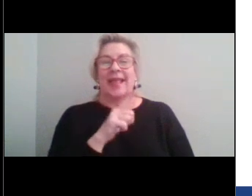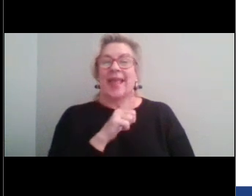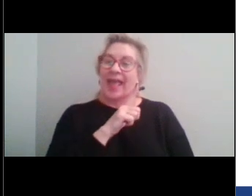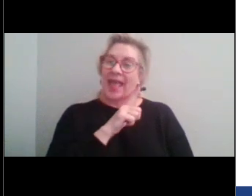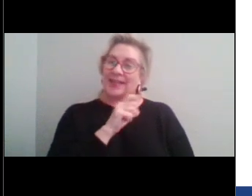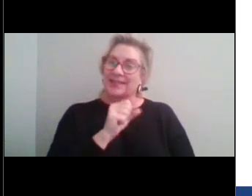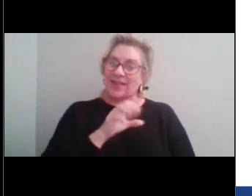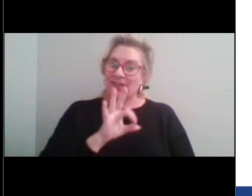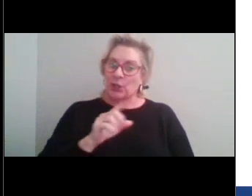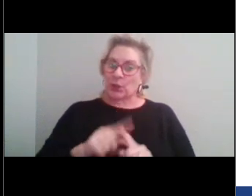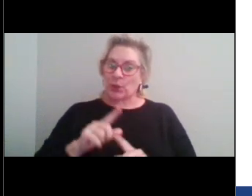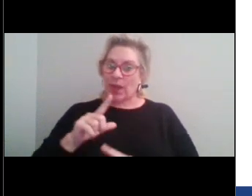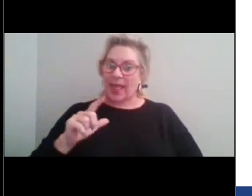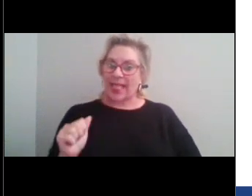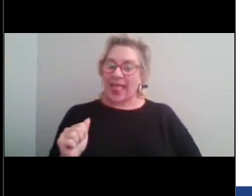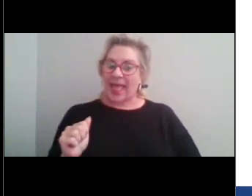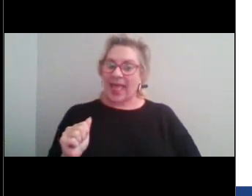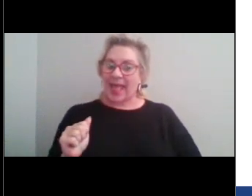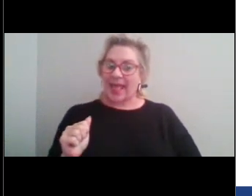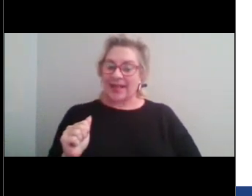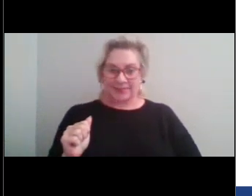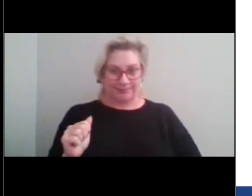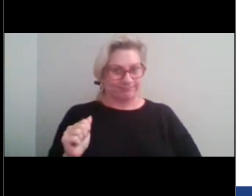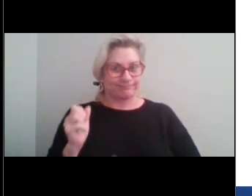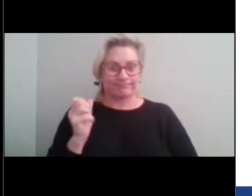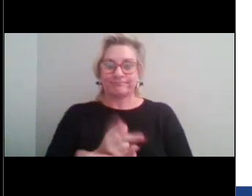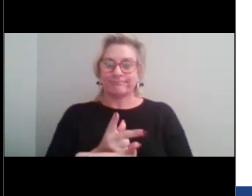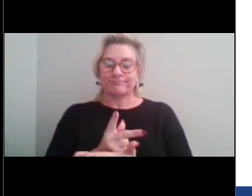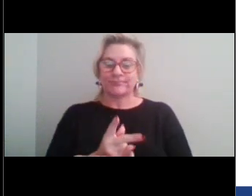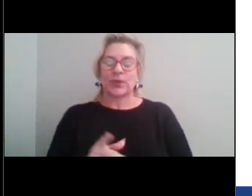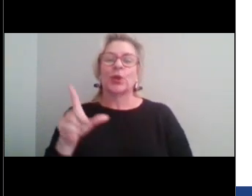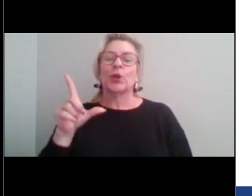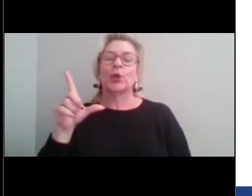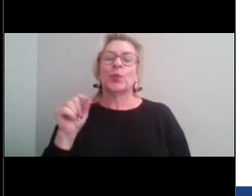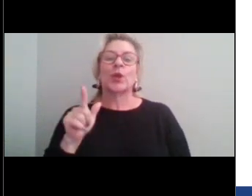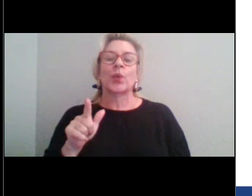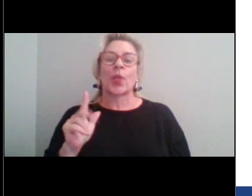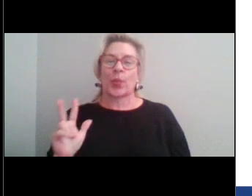County is environmentally cleared. In 2023, thank you.